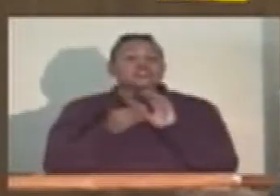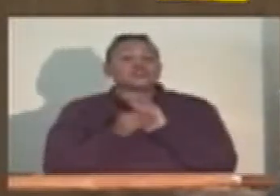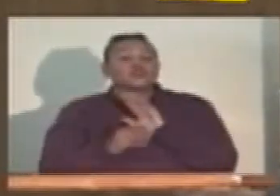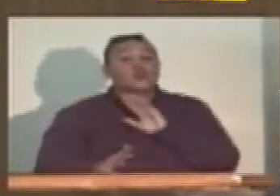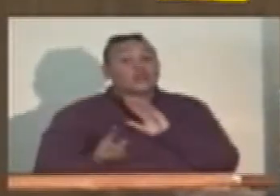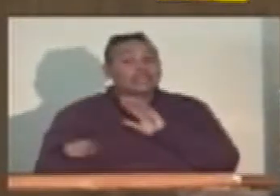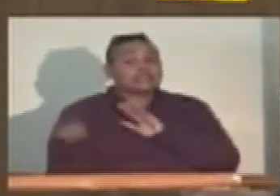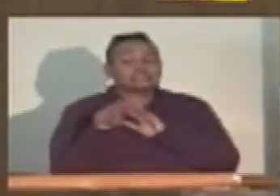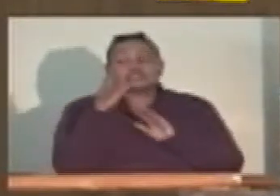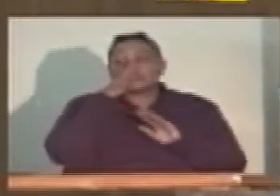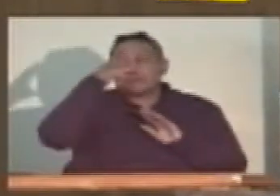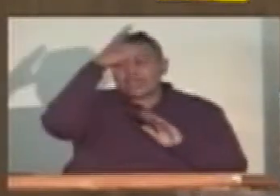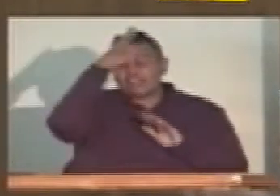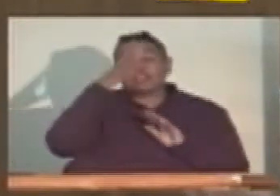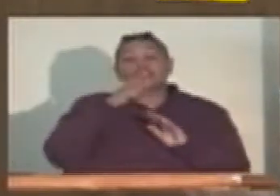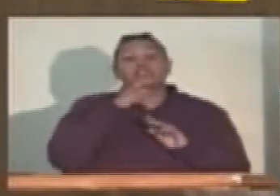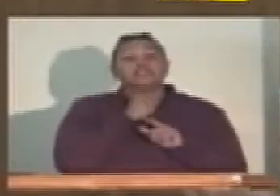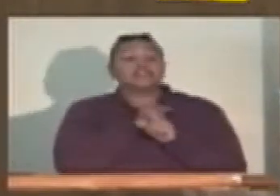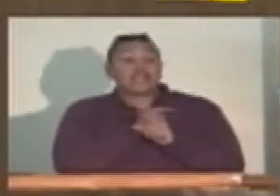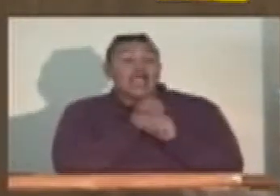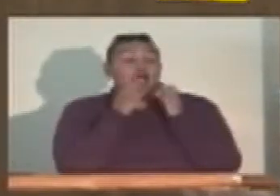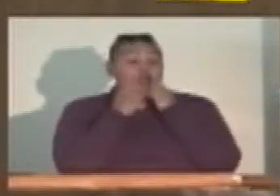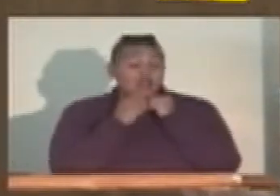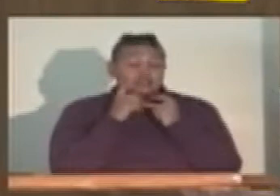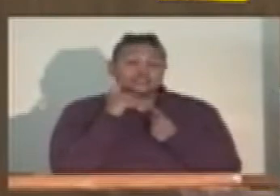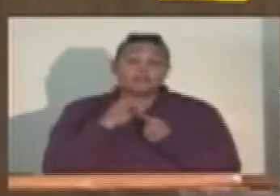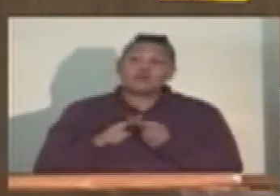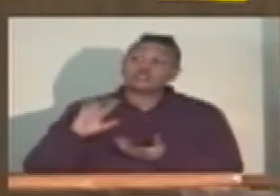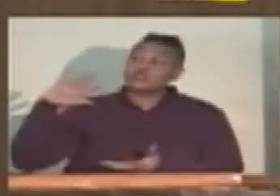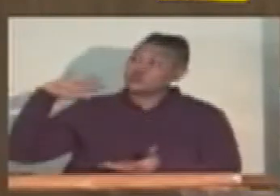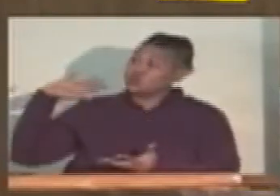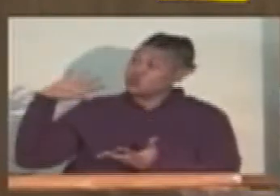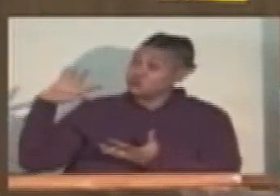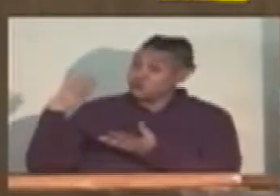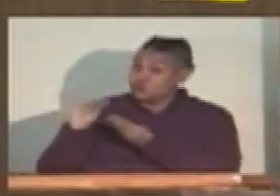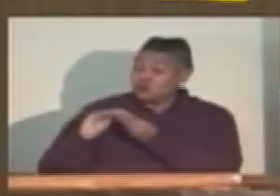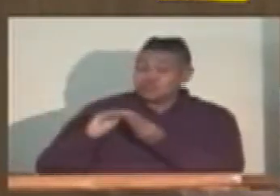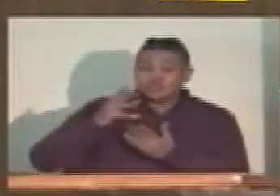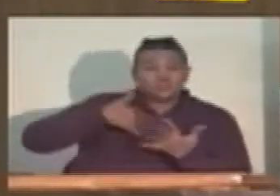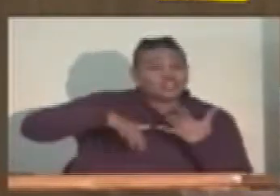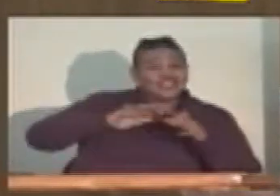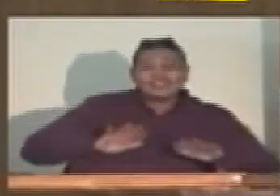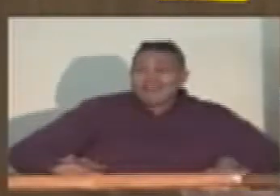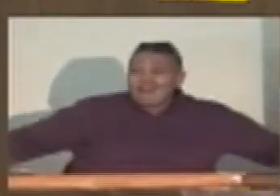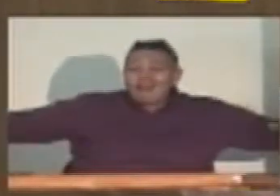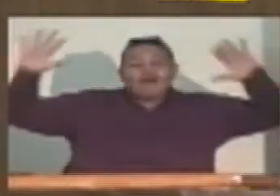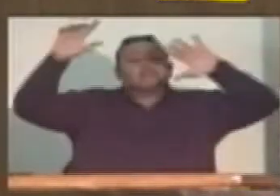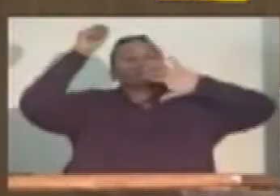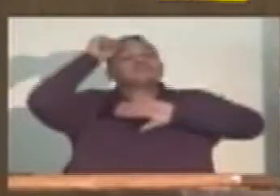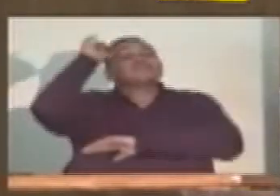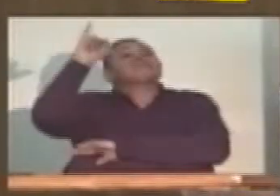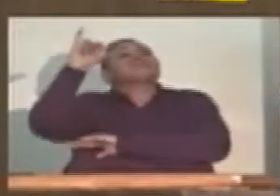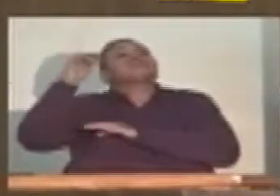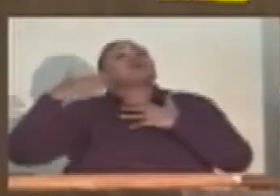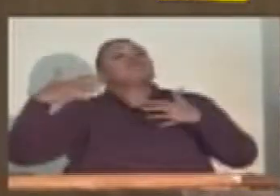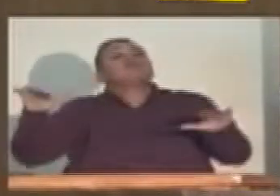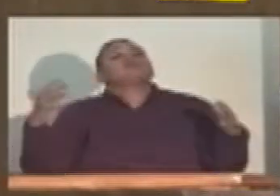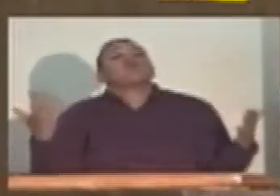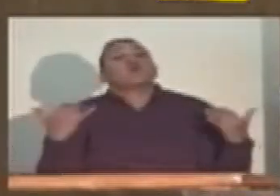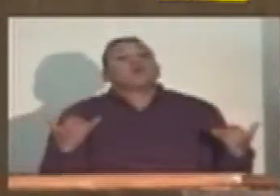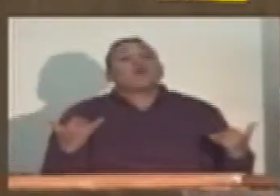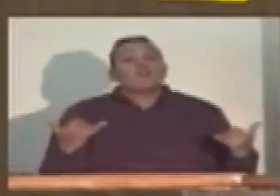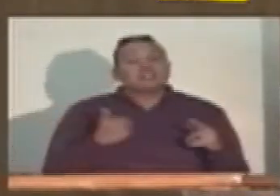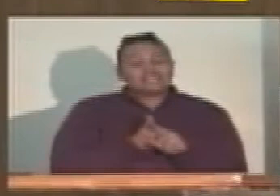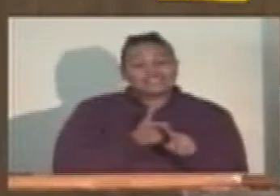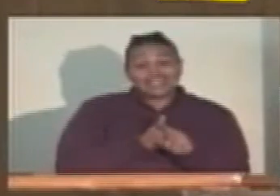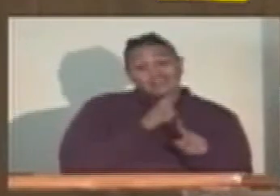students, the parents, guardians, and indeed the entire society have a clear understanding of what the